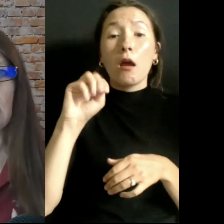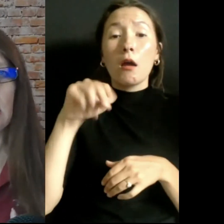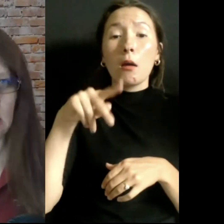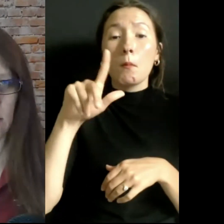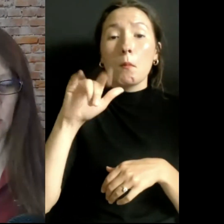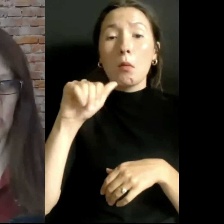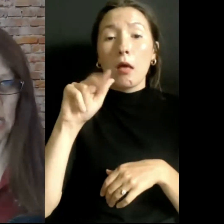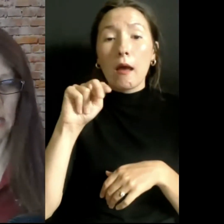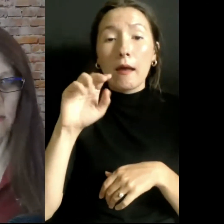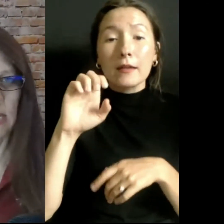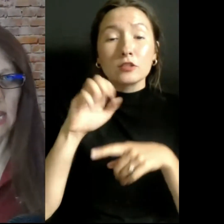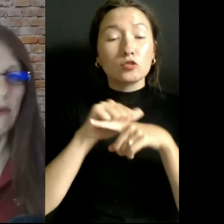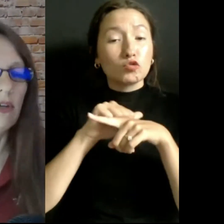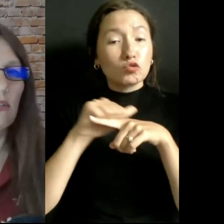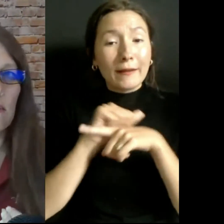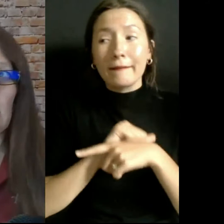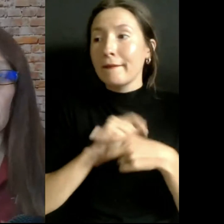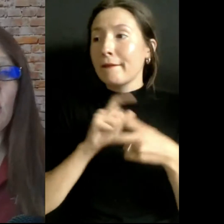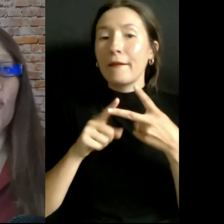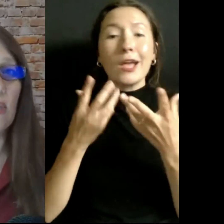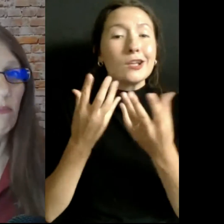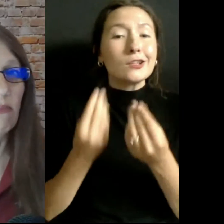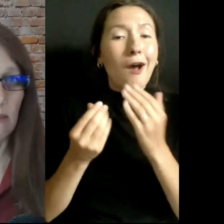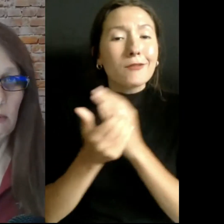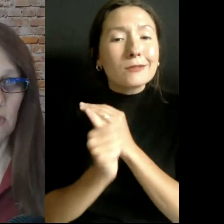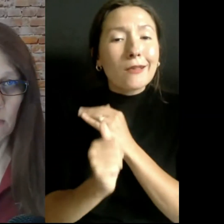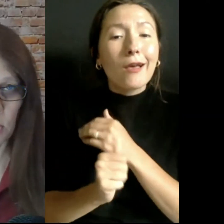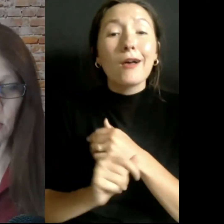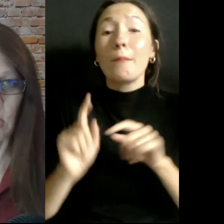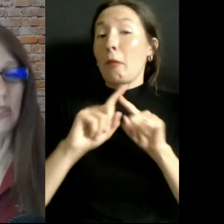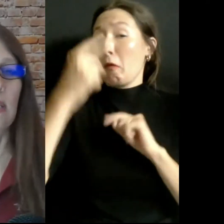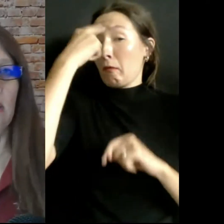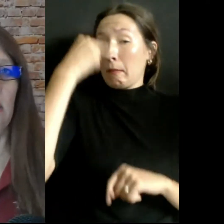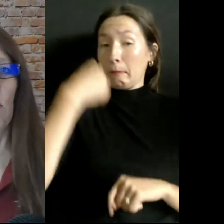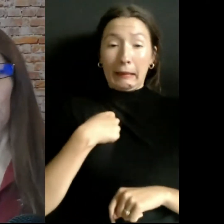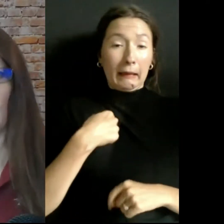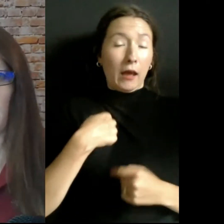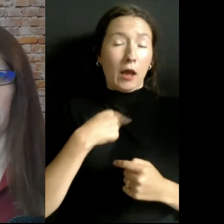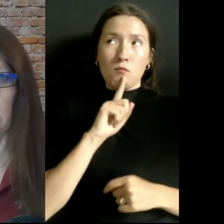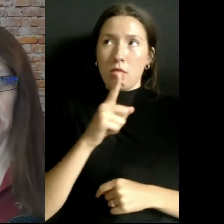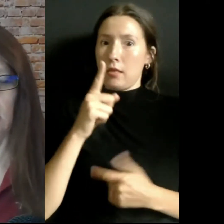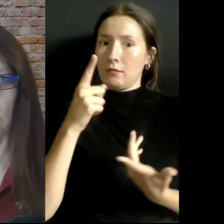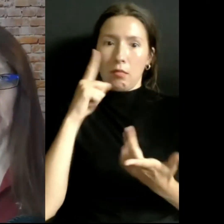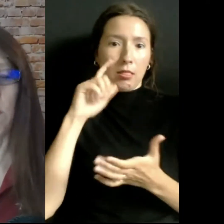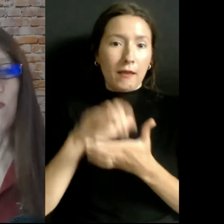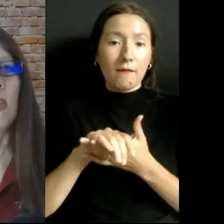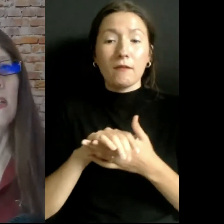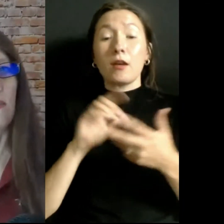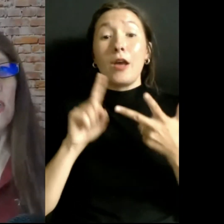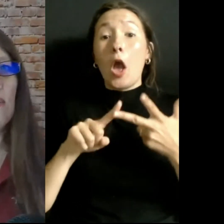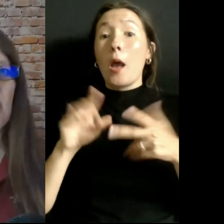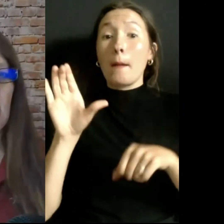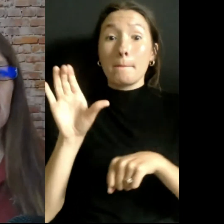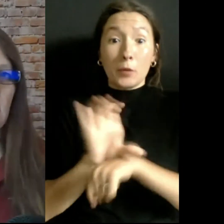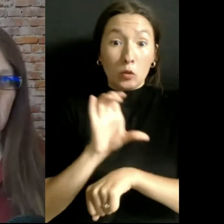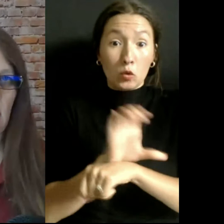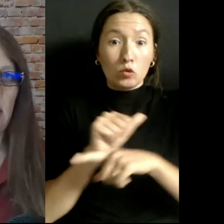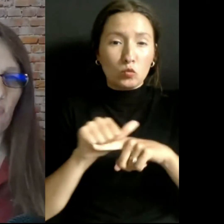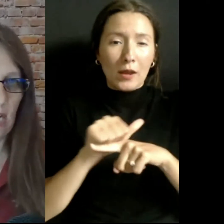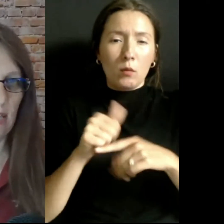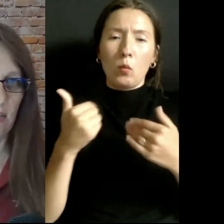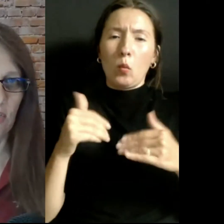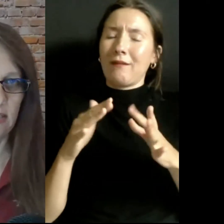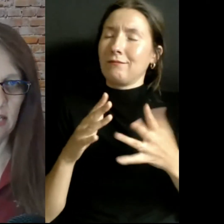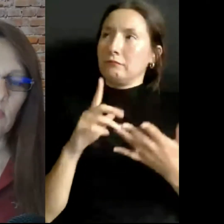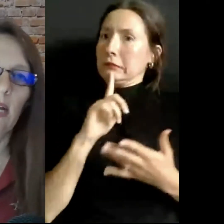opinion, systems training, meaning how to use some type of computer system or web application, is a very unique set